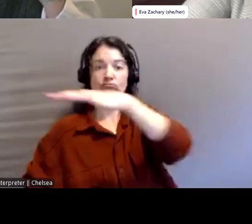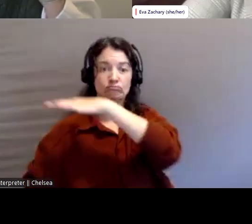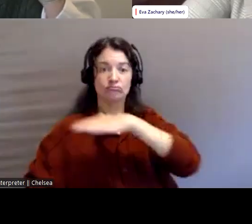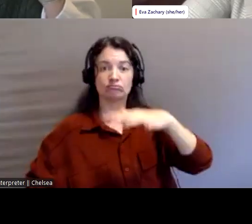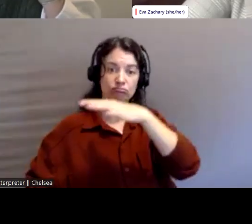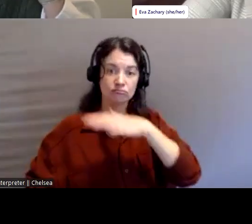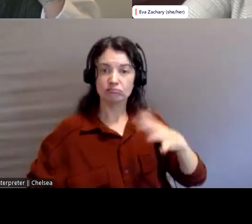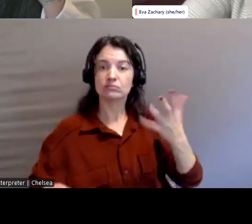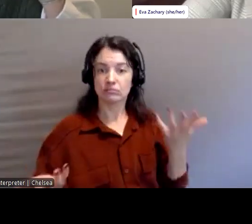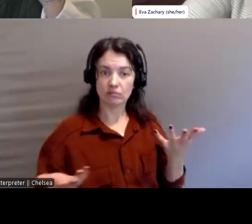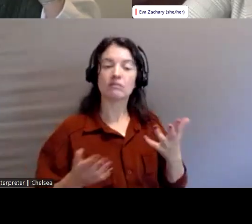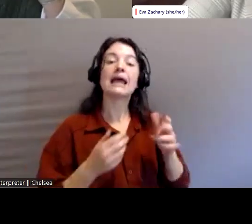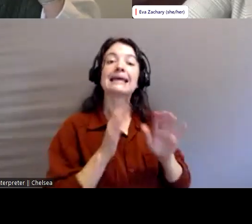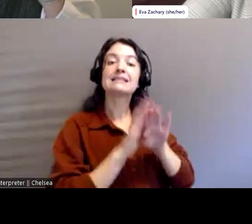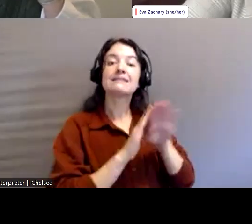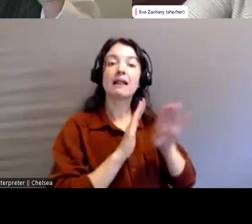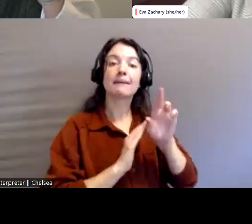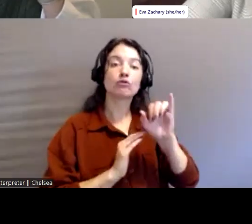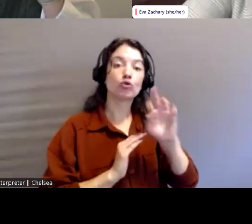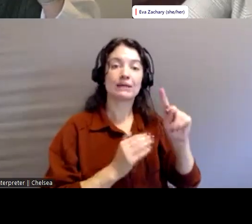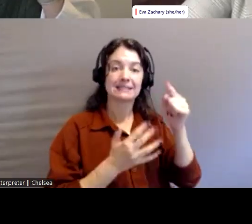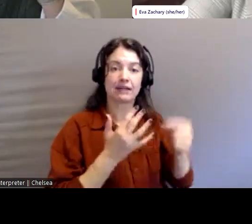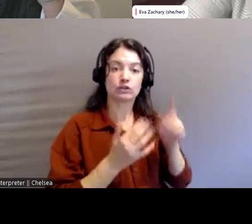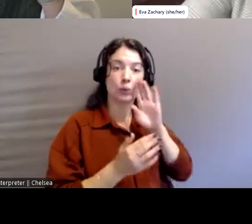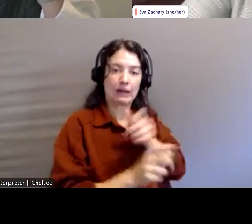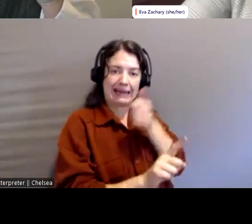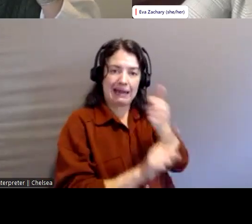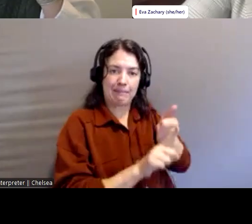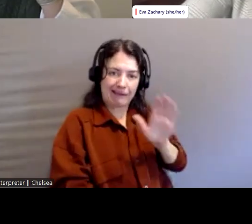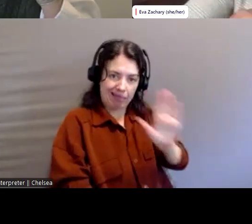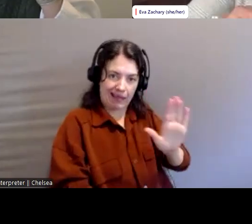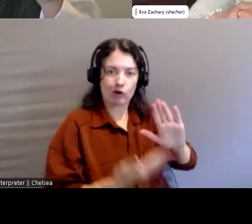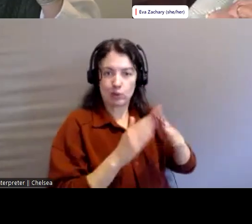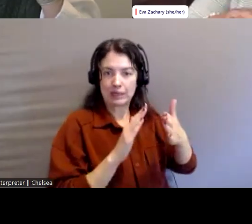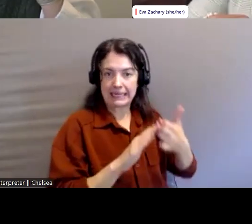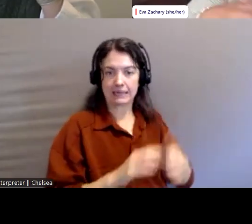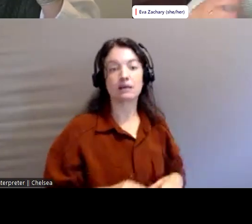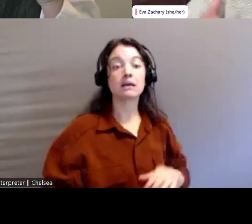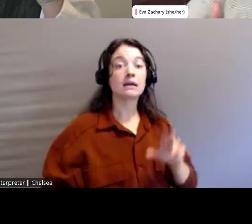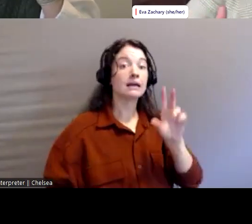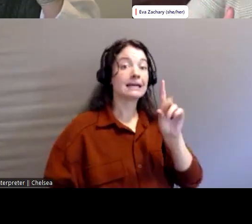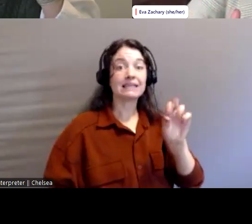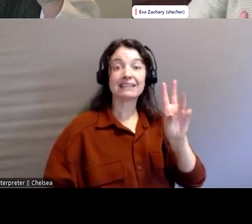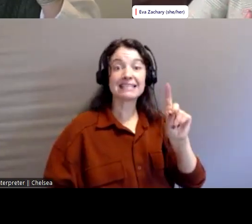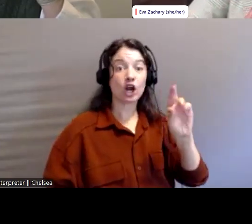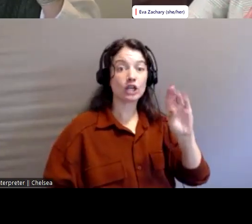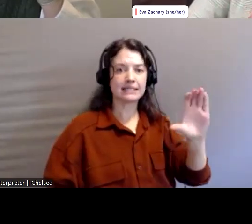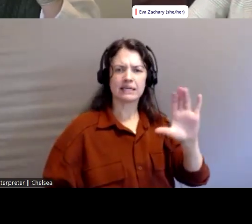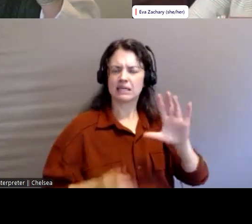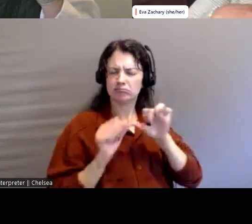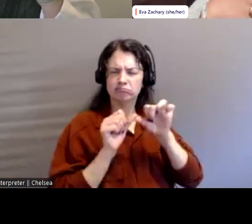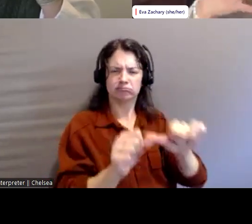risk factors specific to the indigenous community. So the DVDRC is having ongoing